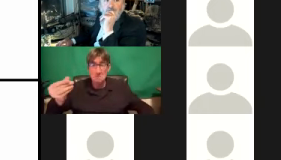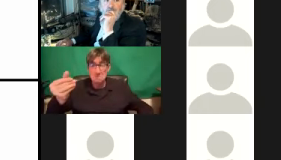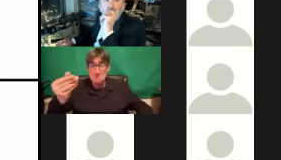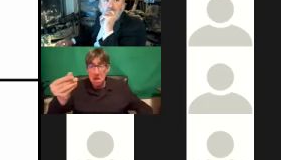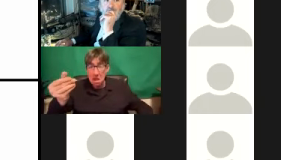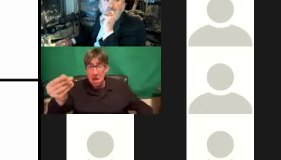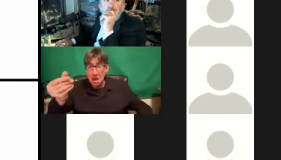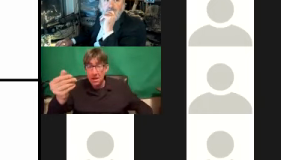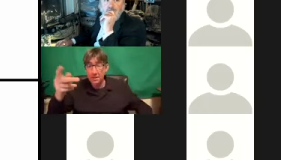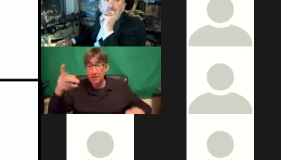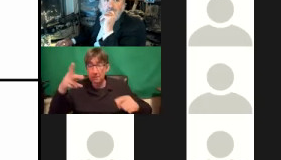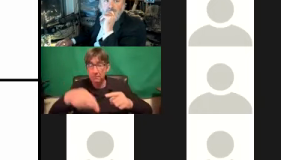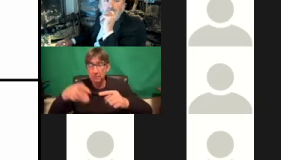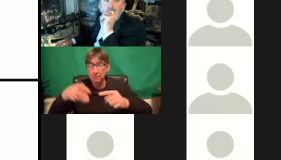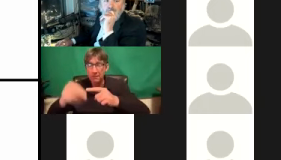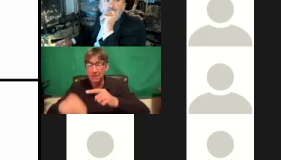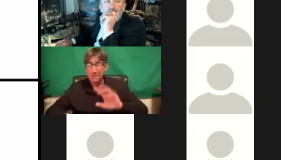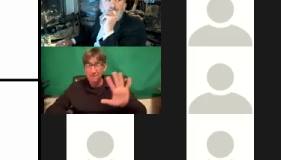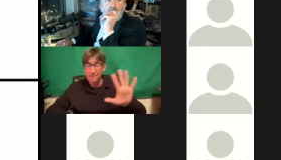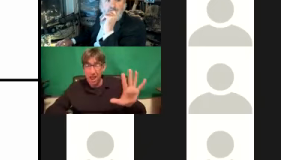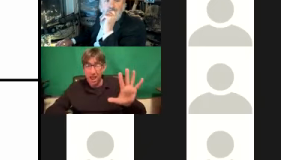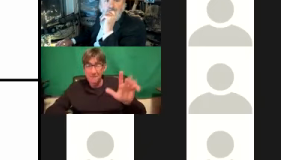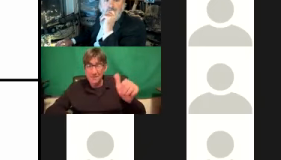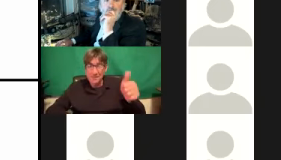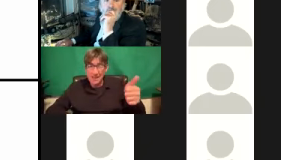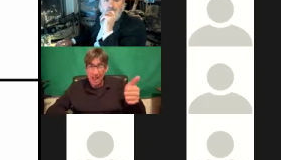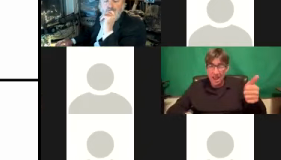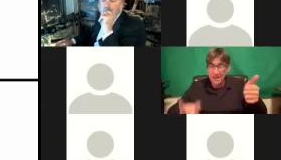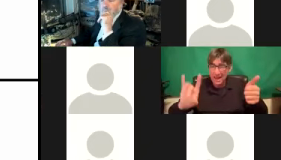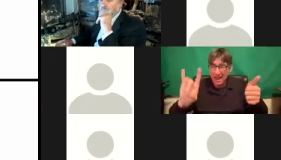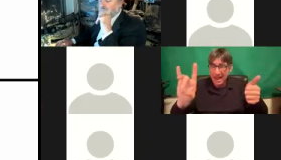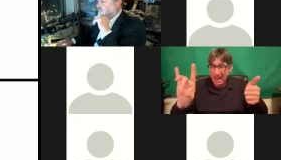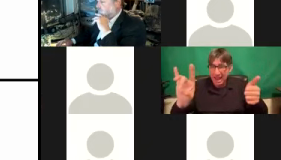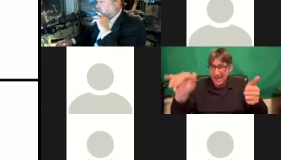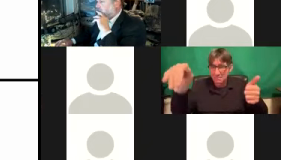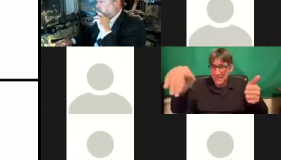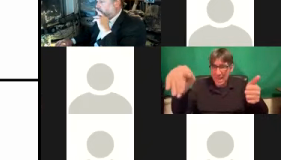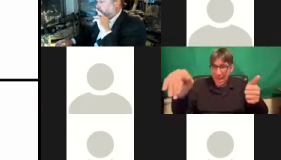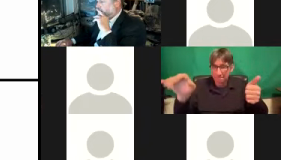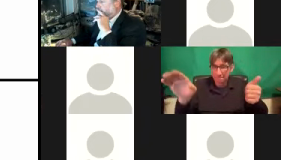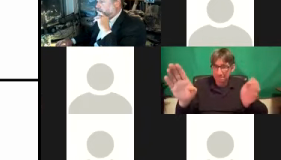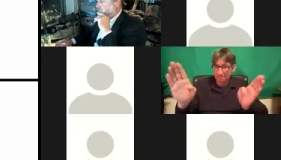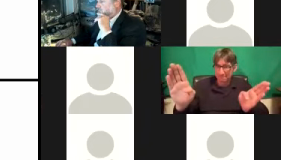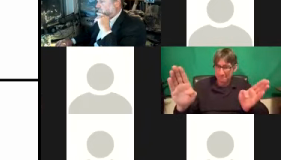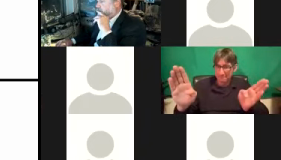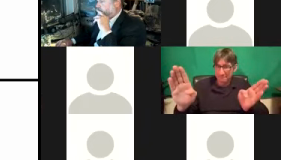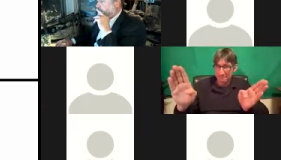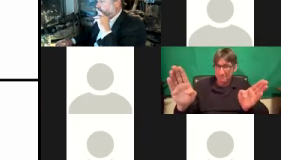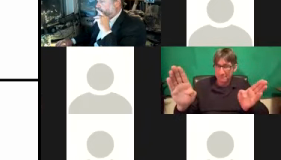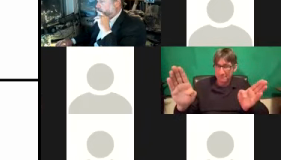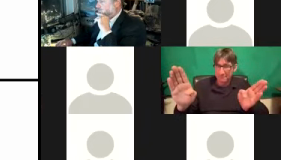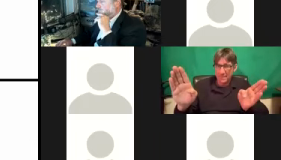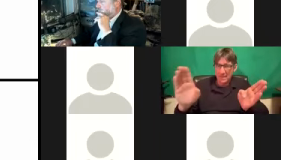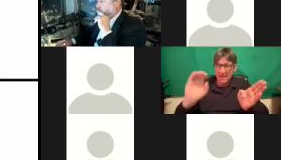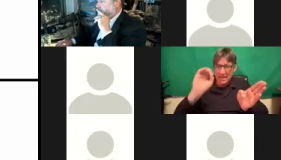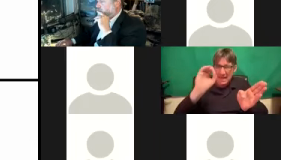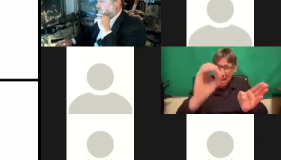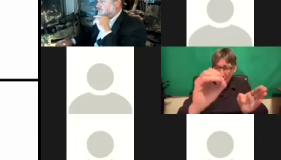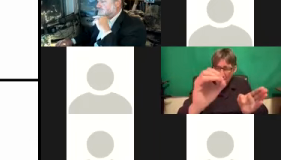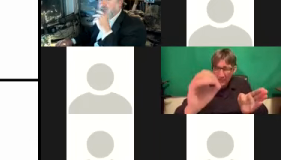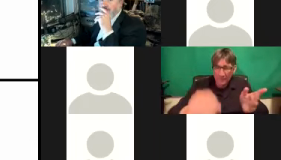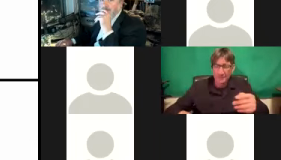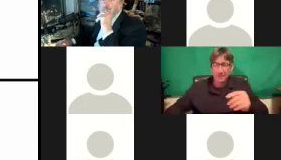train between 5:10 and 8 p.m.? And you're going to extend later trains, but there's nothing in between 5:10